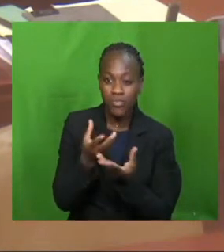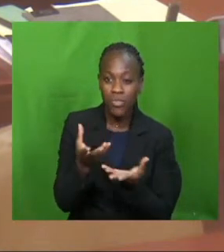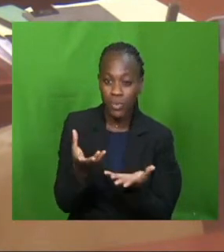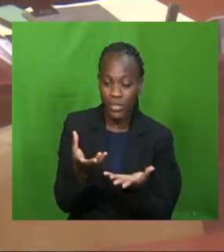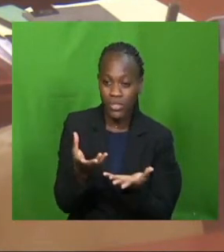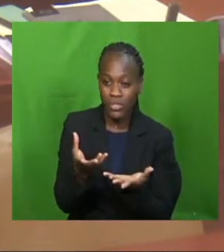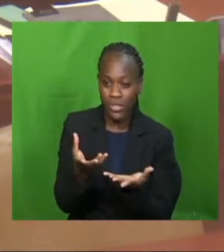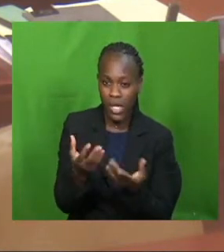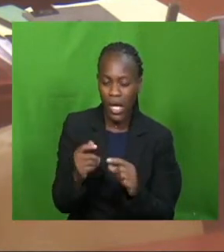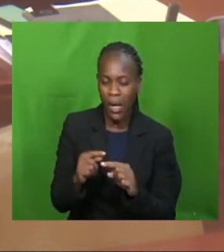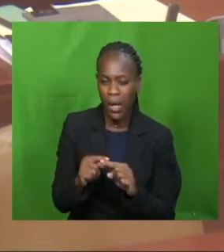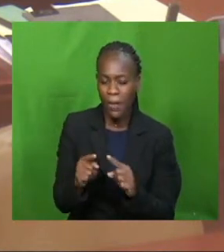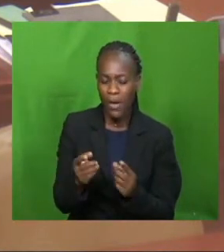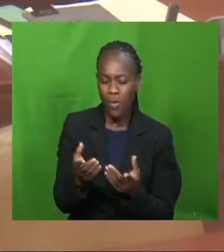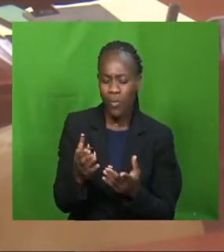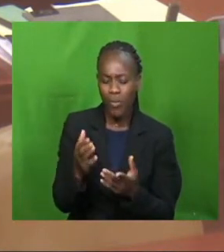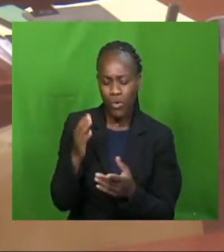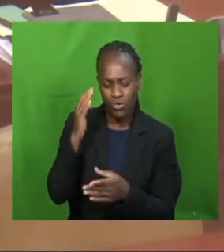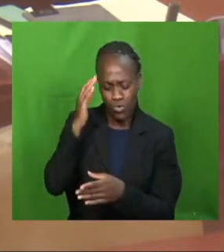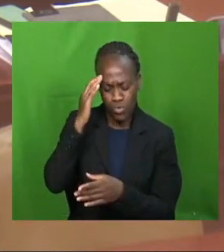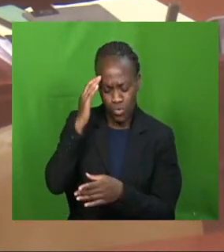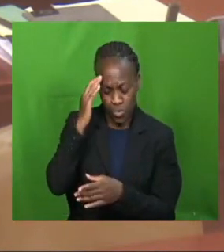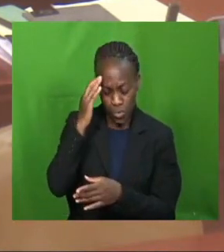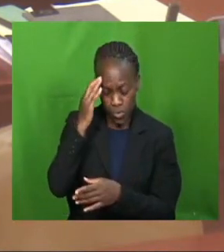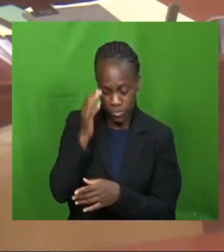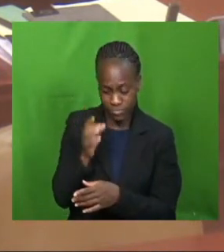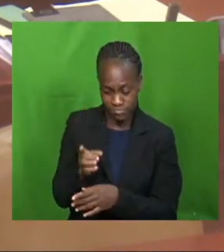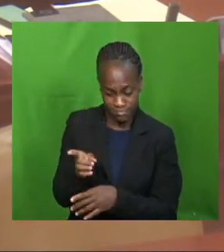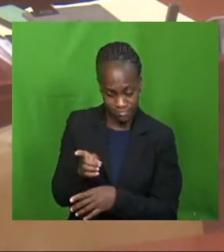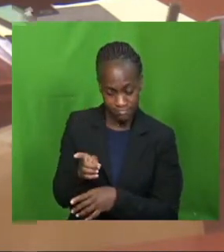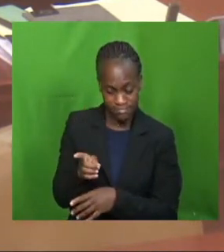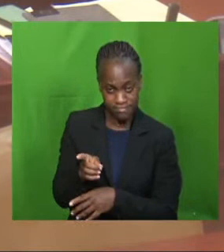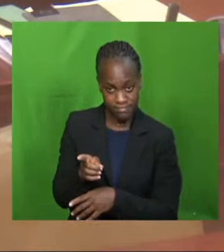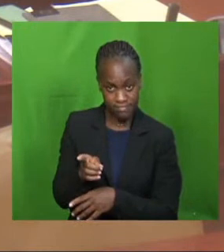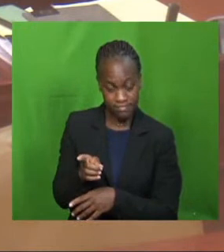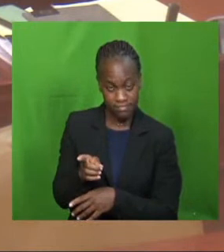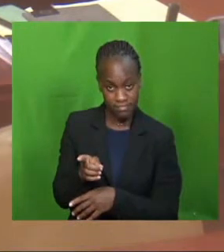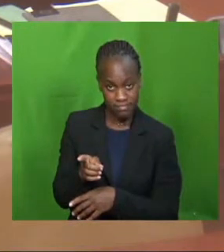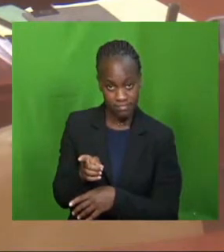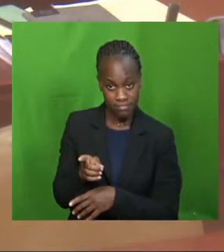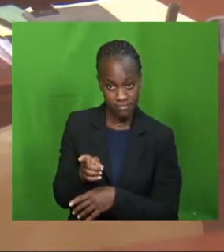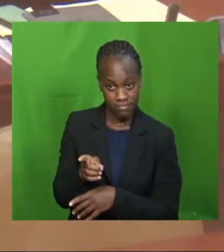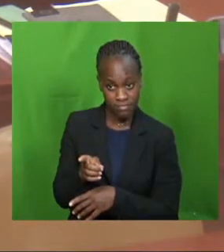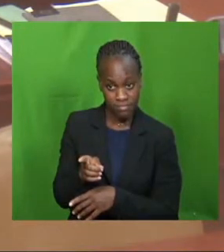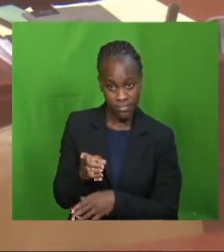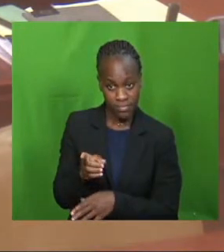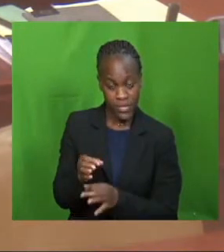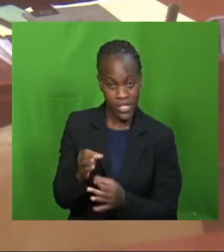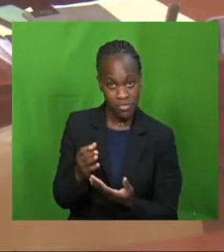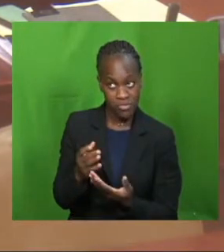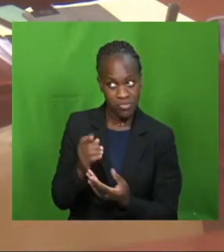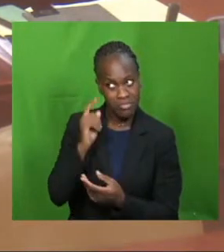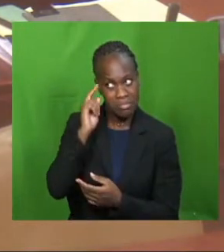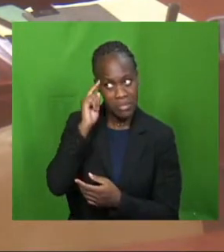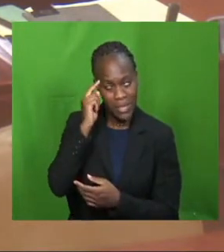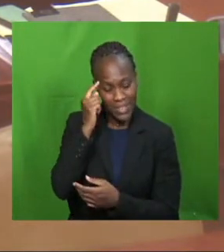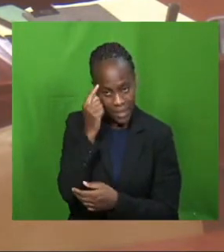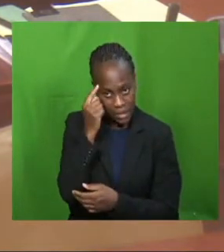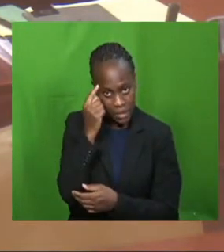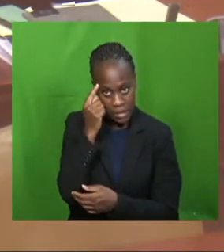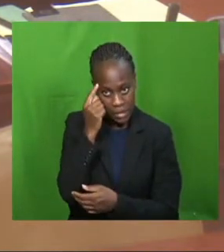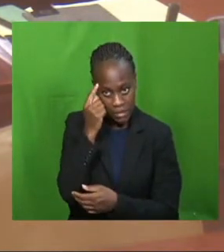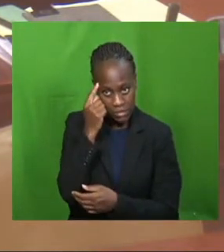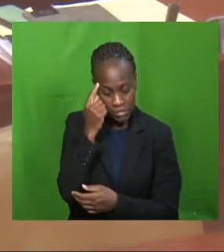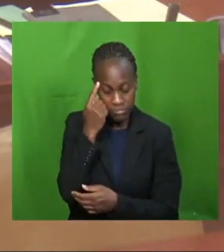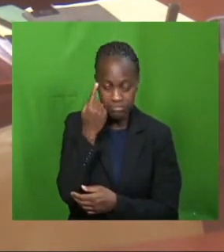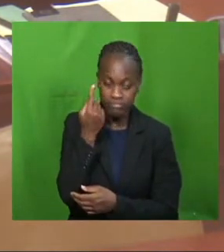I want to find out from the media, from the Minister, whether he has considered the